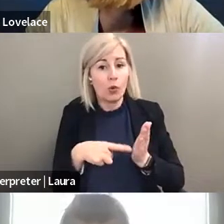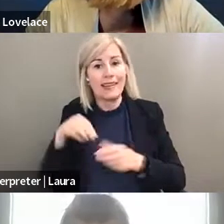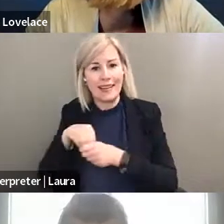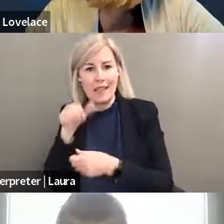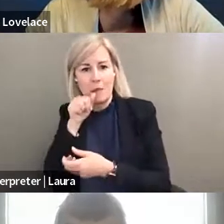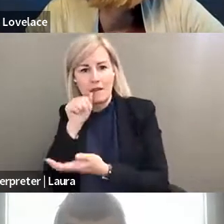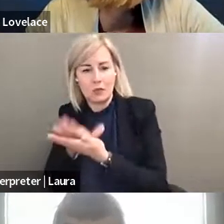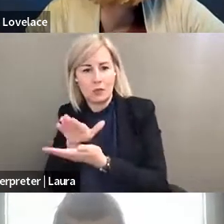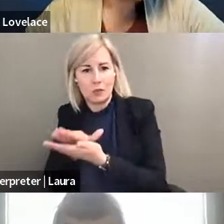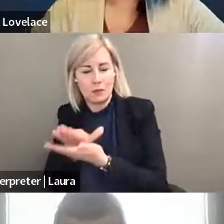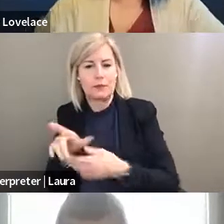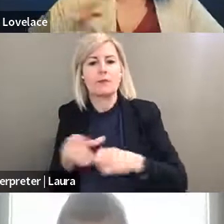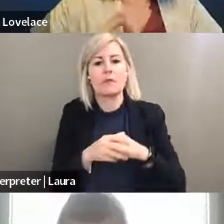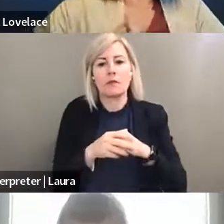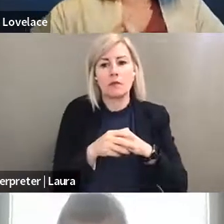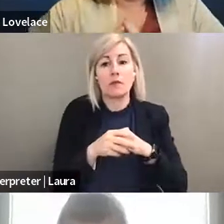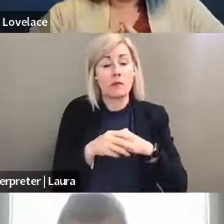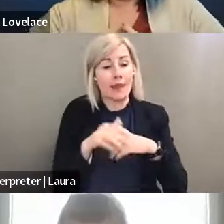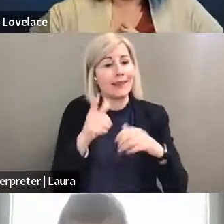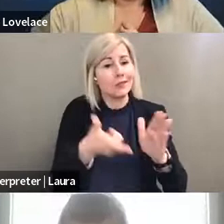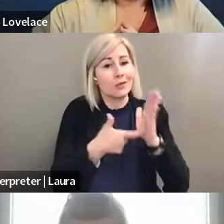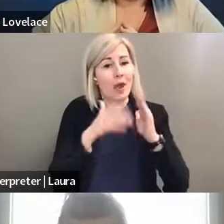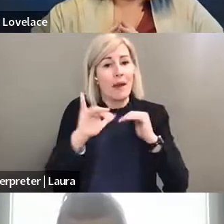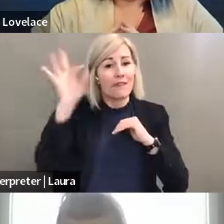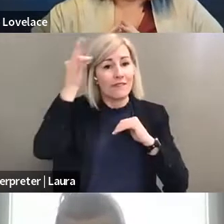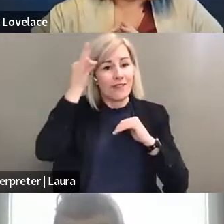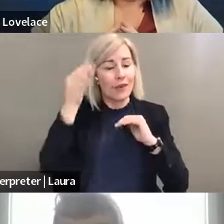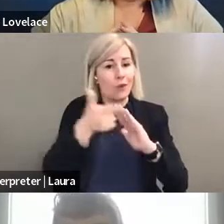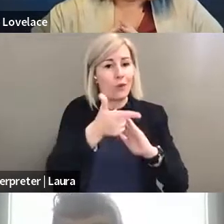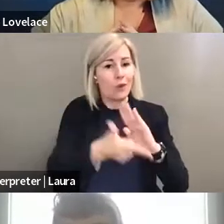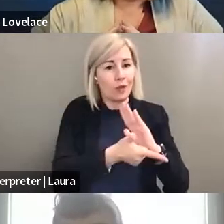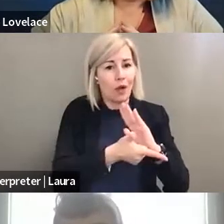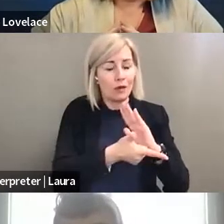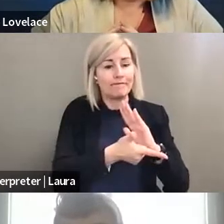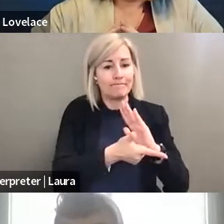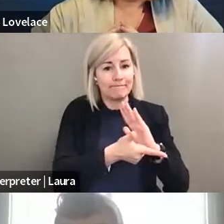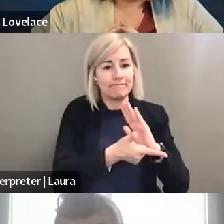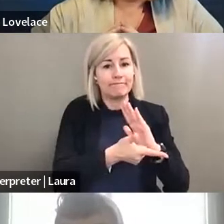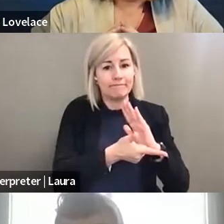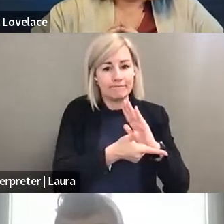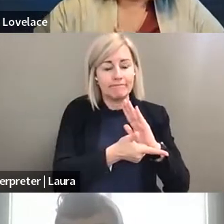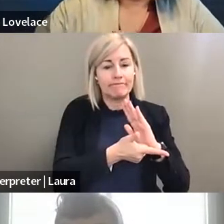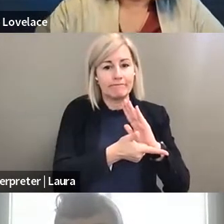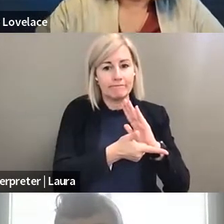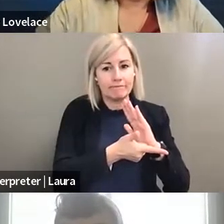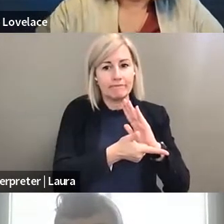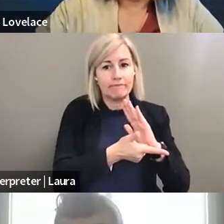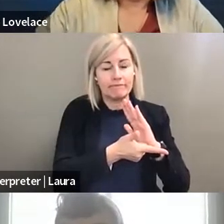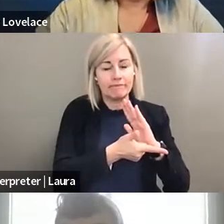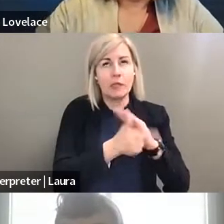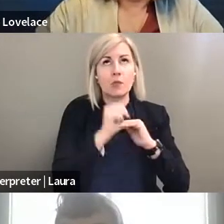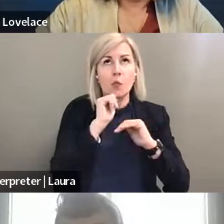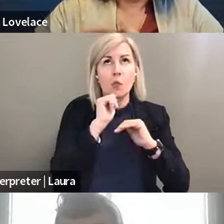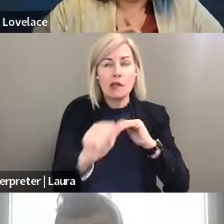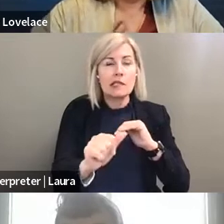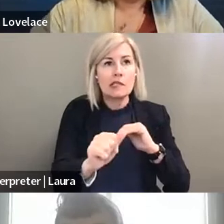school setting. And it is required by federal law. So this was not widespread,